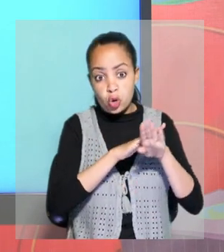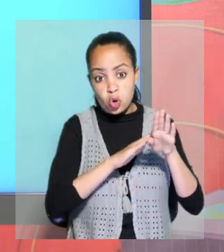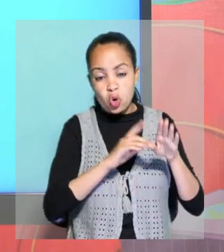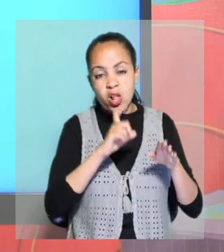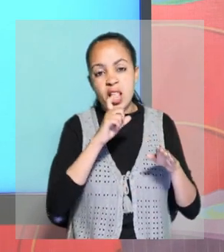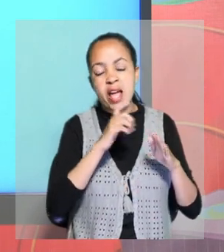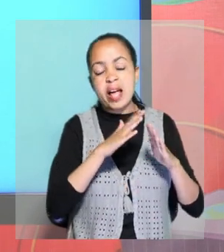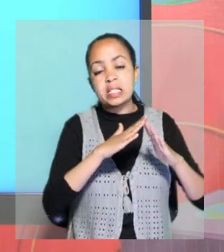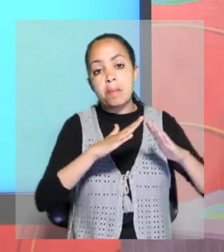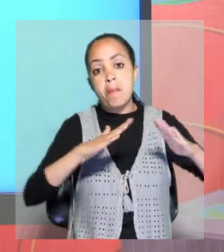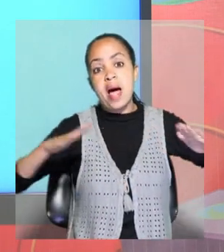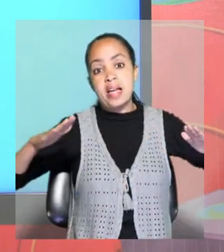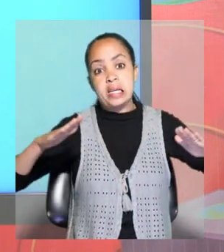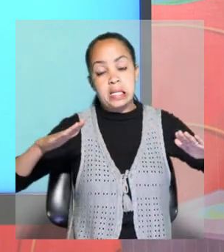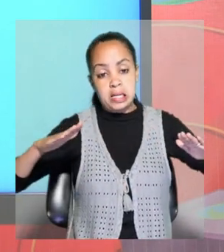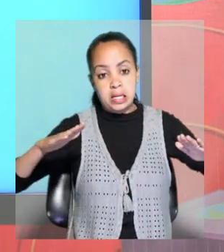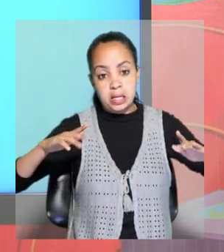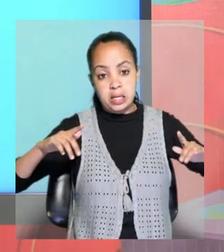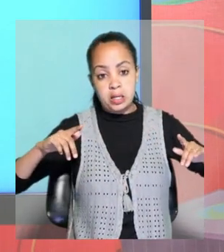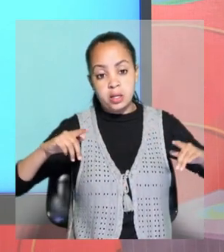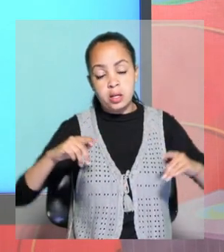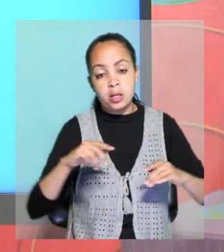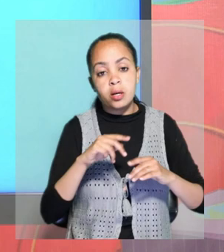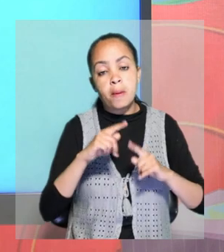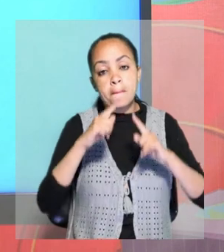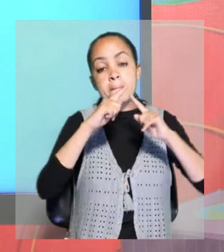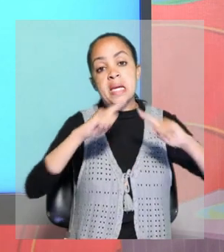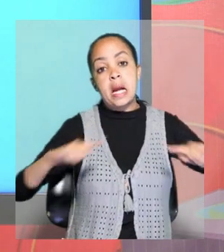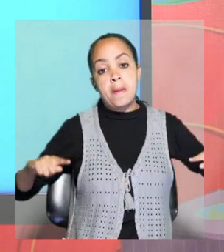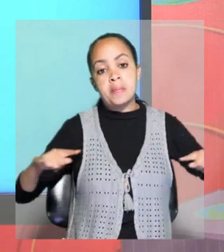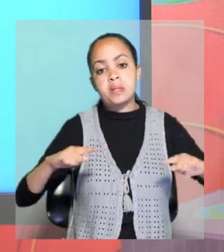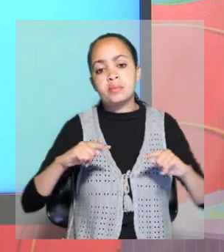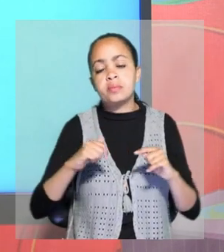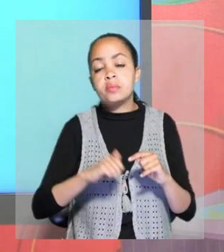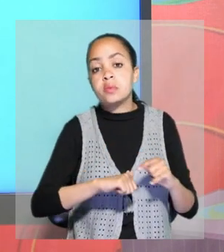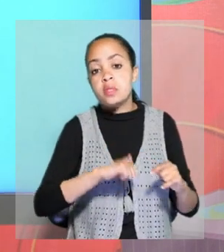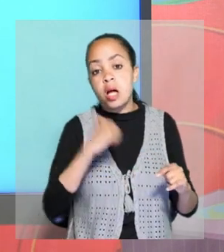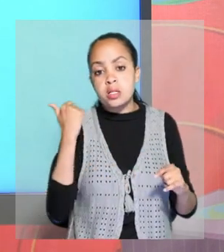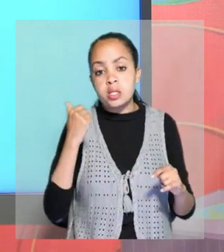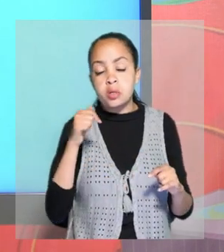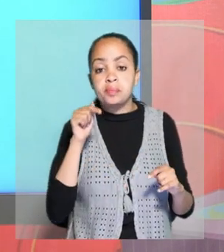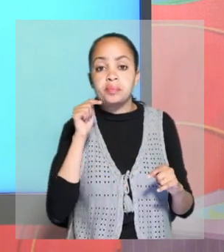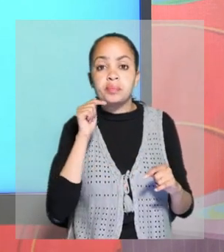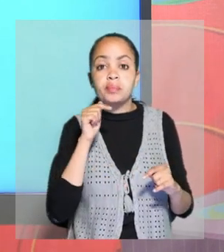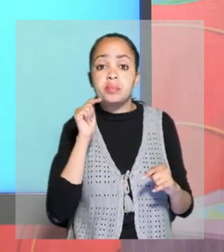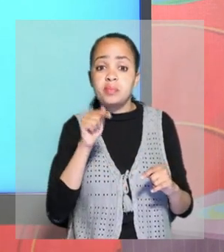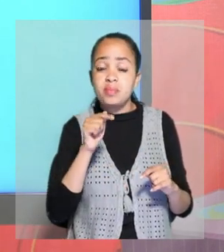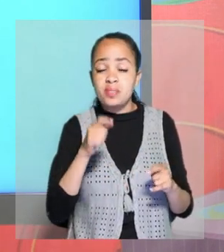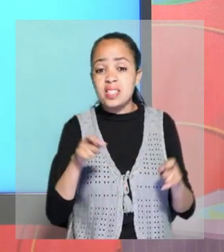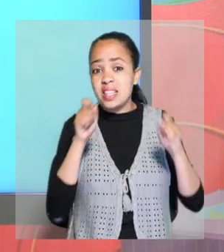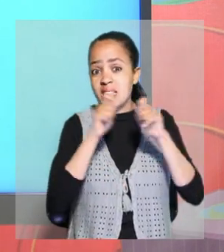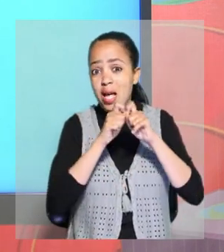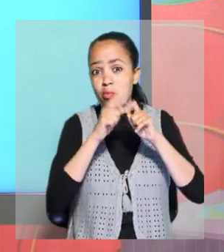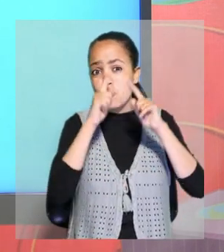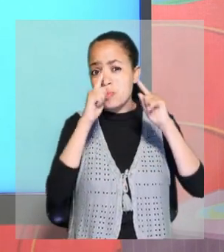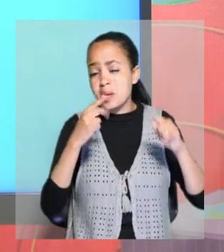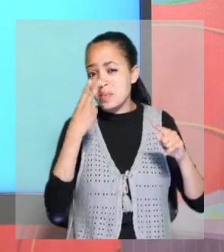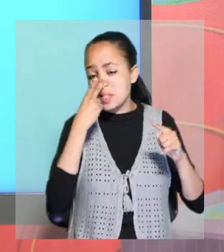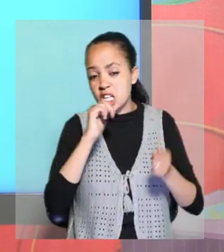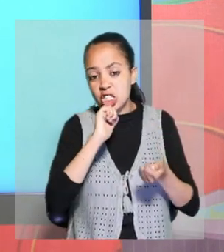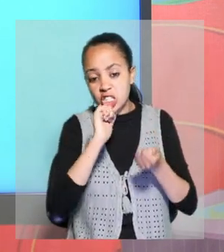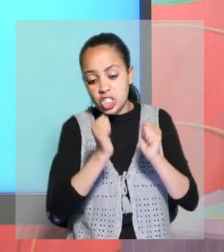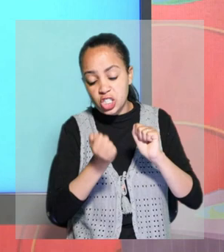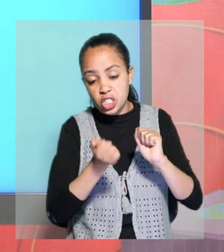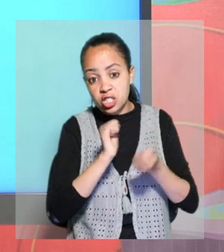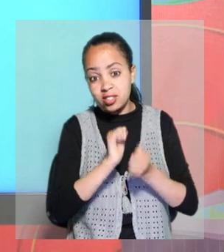an expanding pyramid, broad at base pyramid. Whereas, this type of pyramid maybe show certain